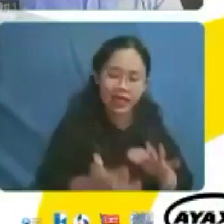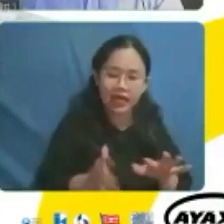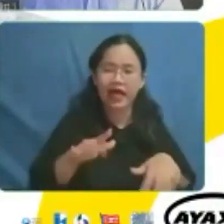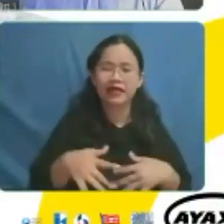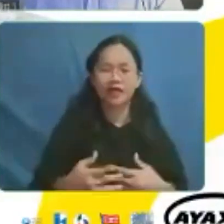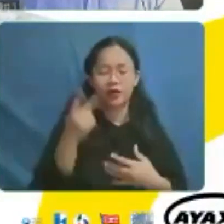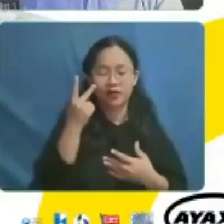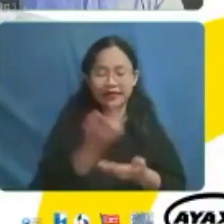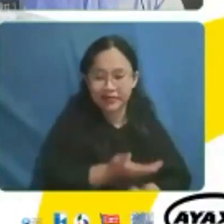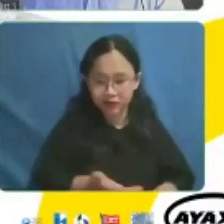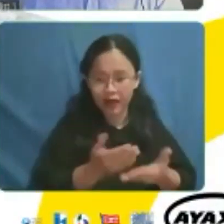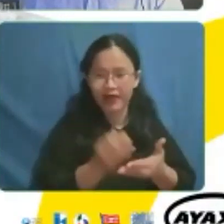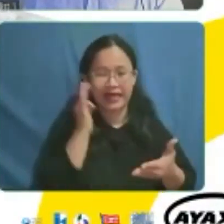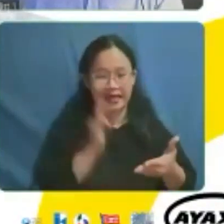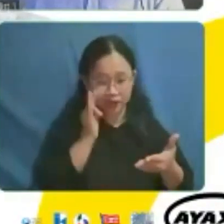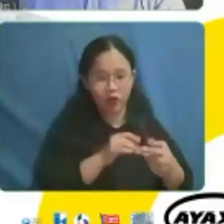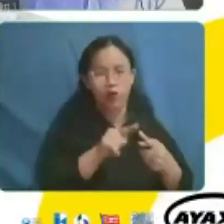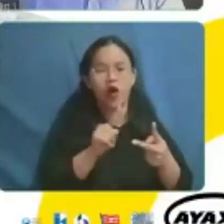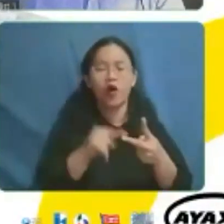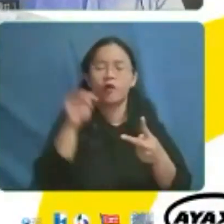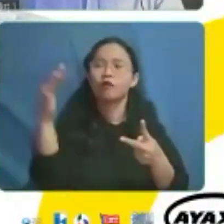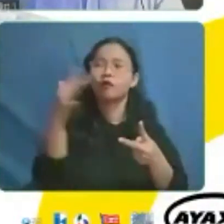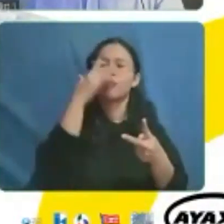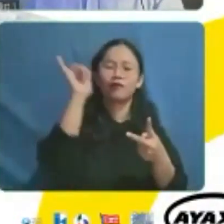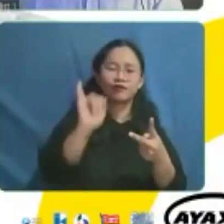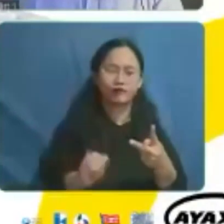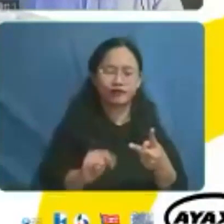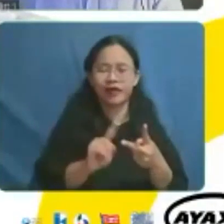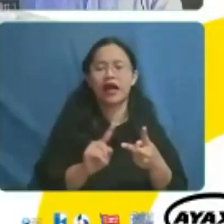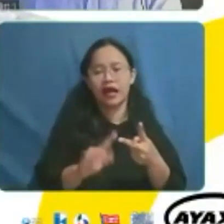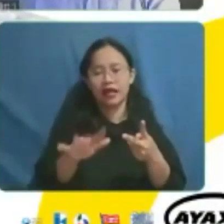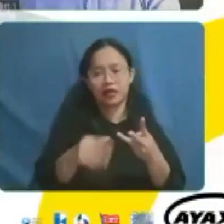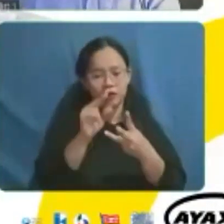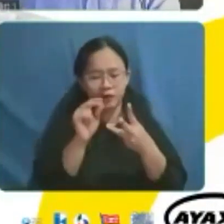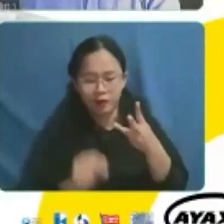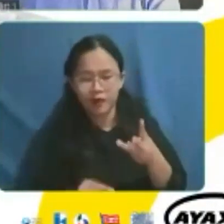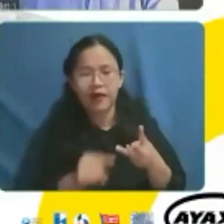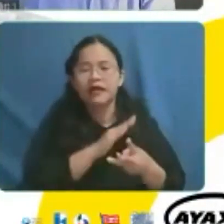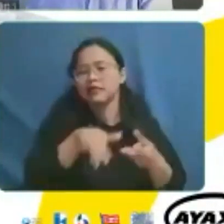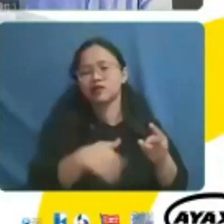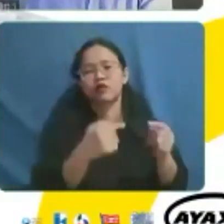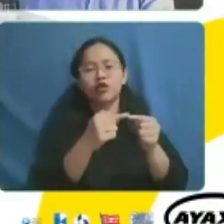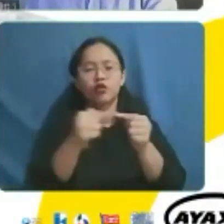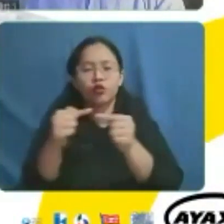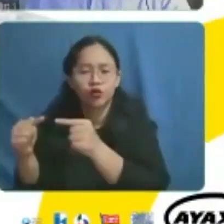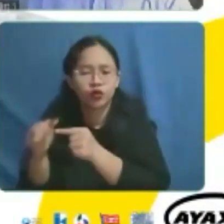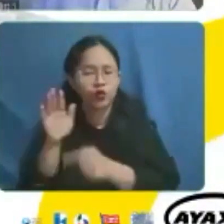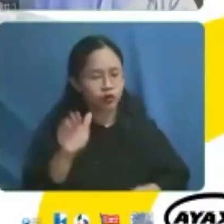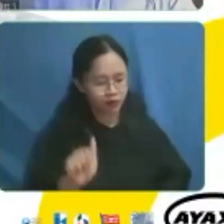three factors interact to which will then lead to the health